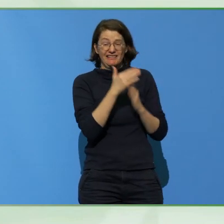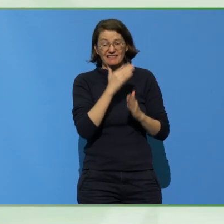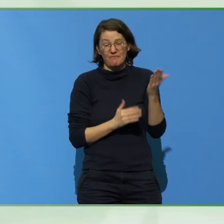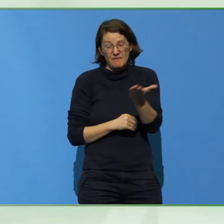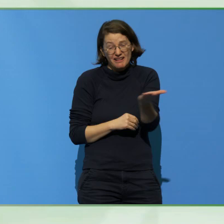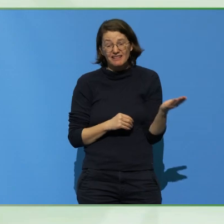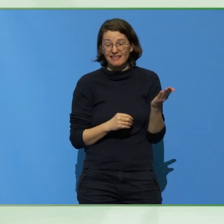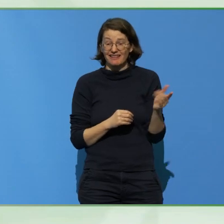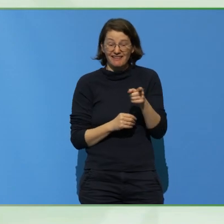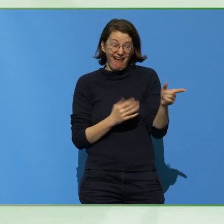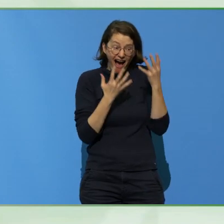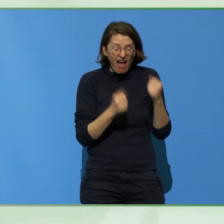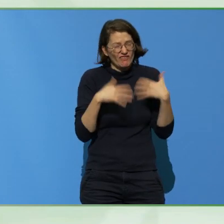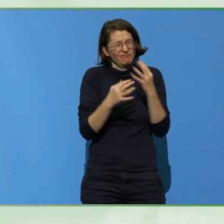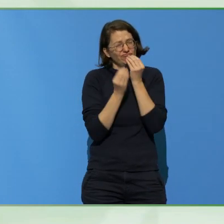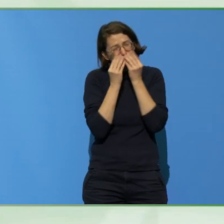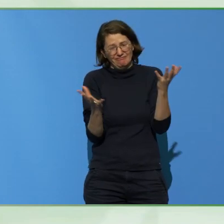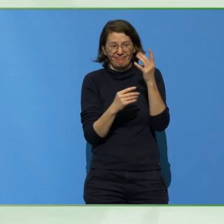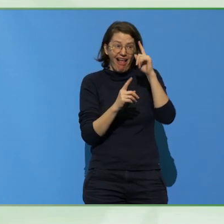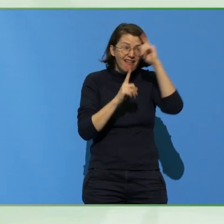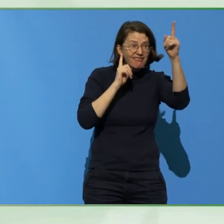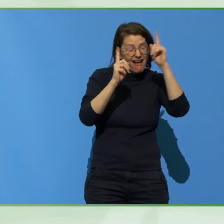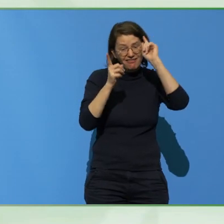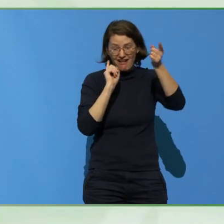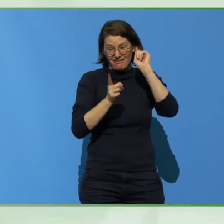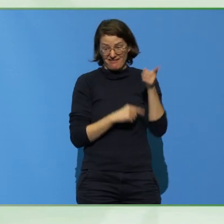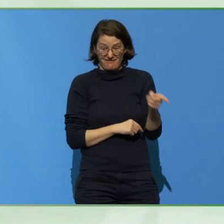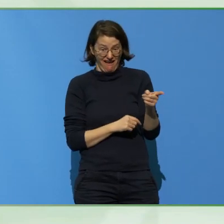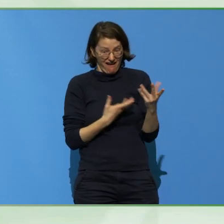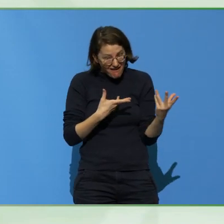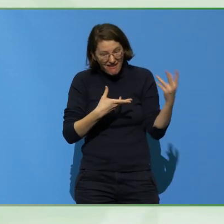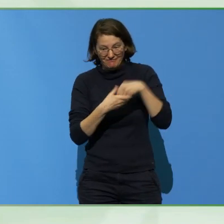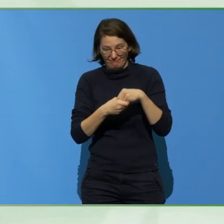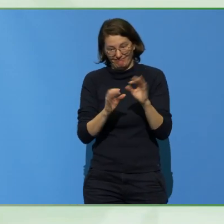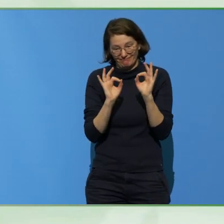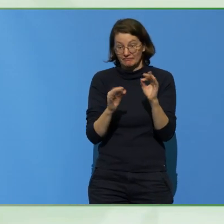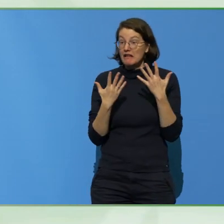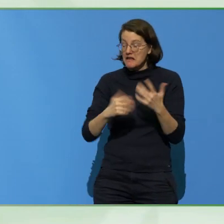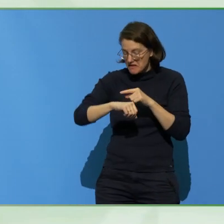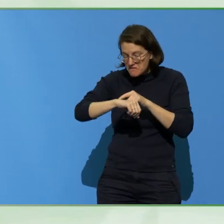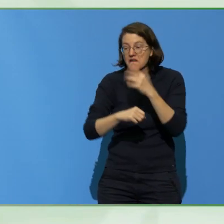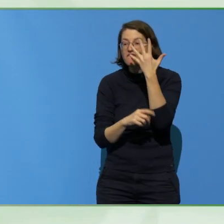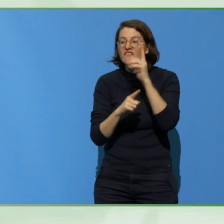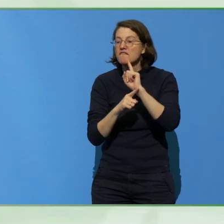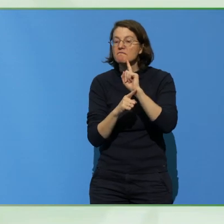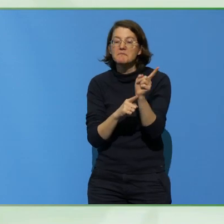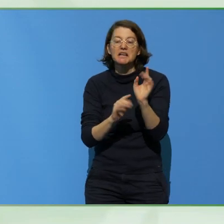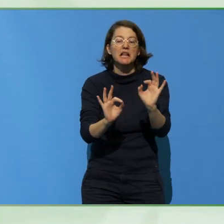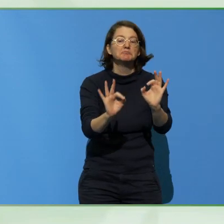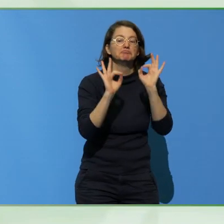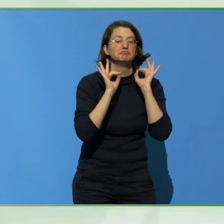if they have any questions to our panelists, because we can use this time for a little Q&A.